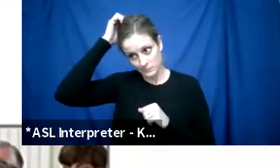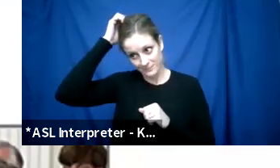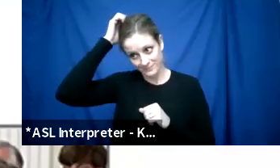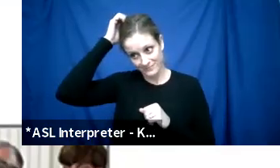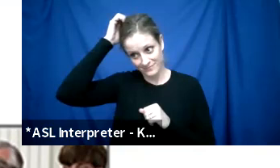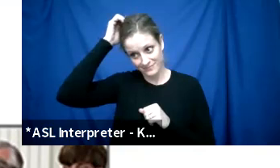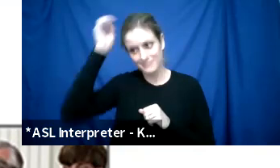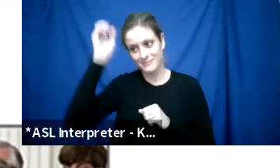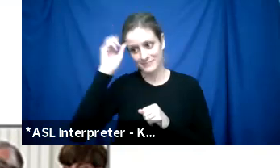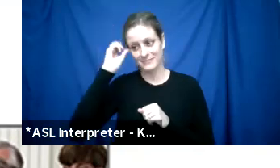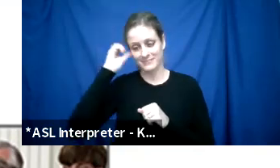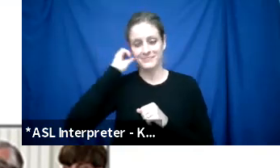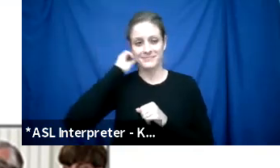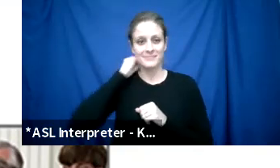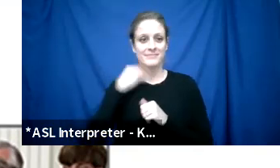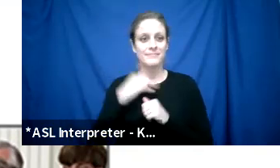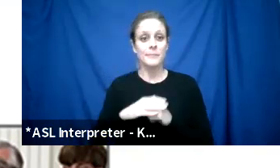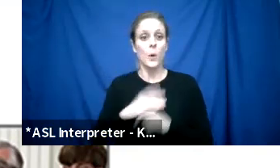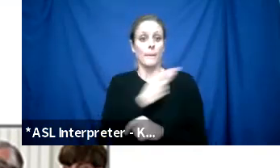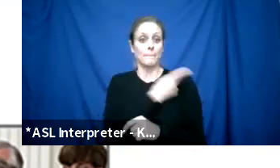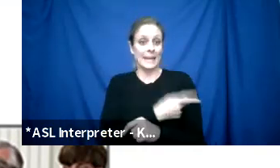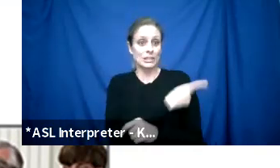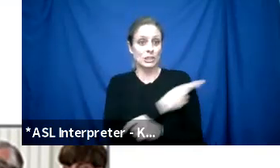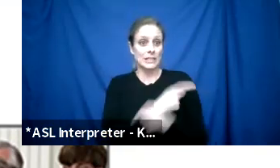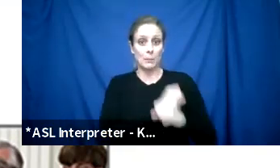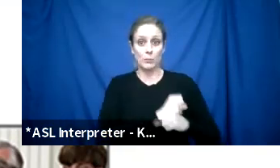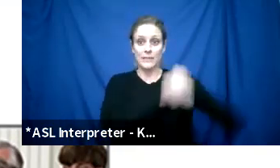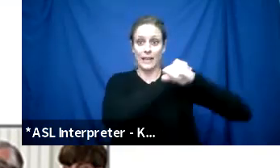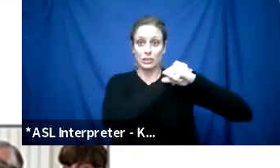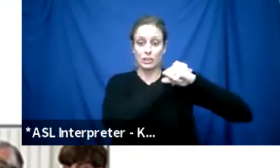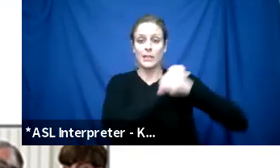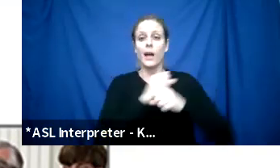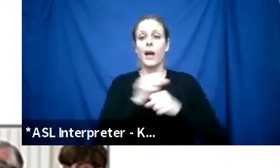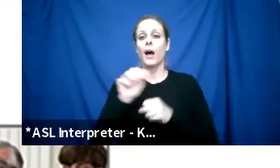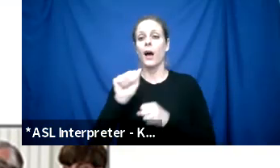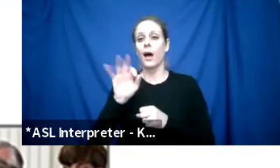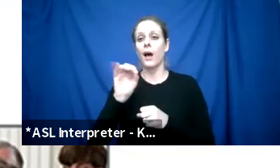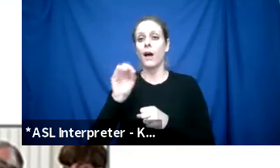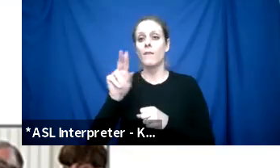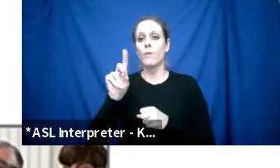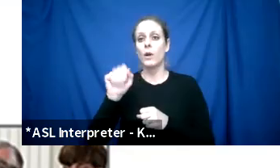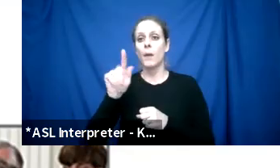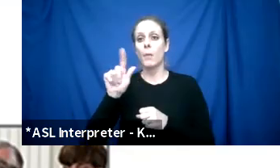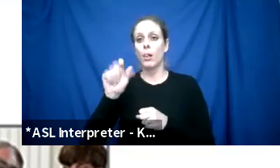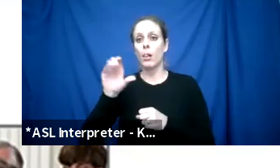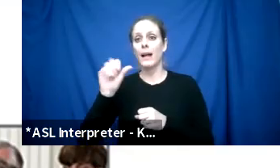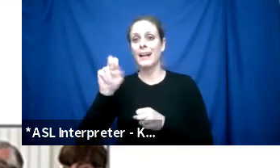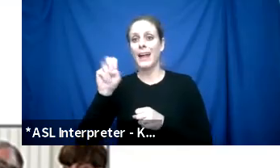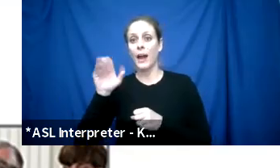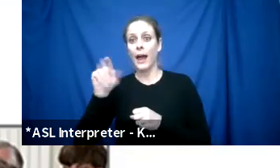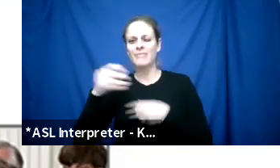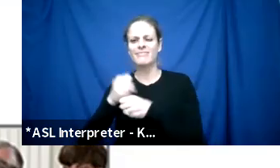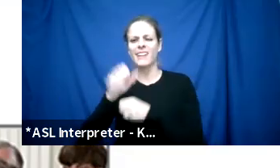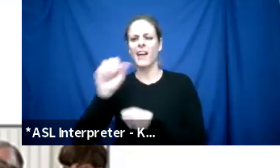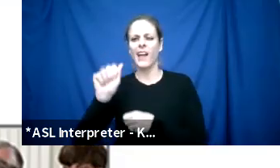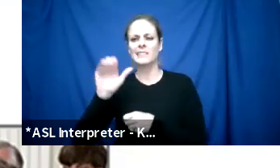Okay, so the Patient Protection and Affordable Care Act, the ACA, it added an amendment to Section